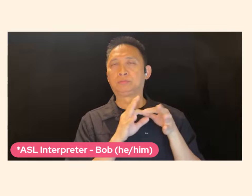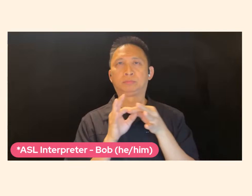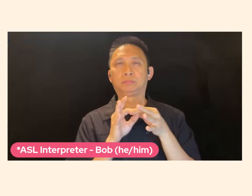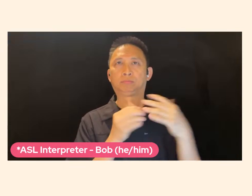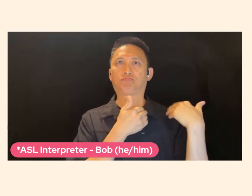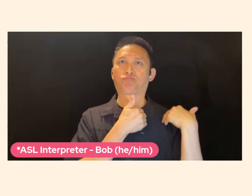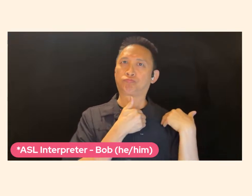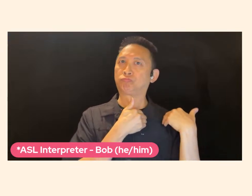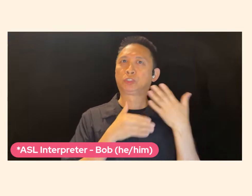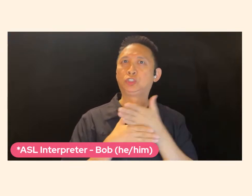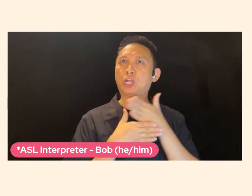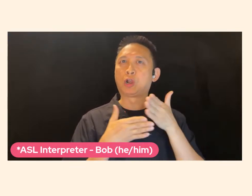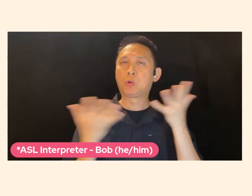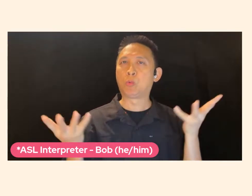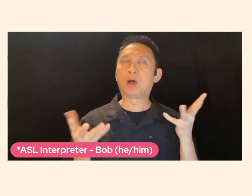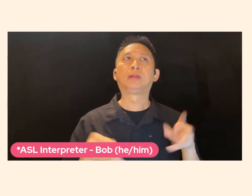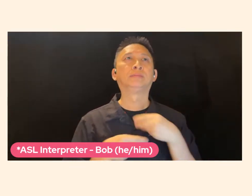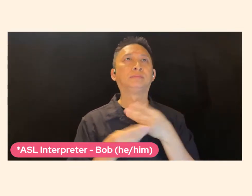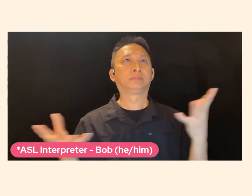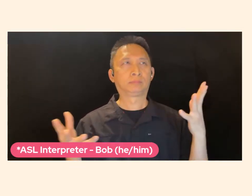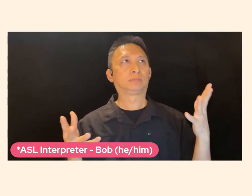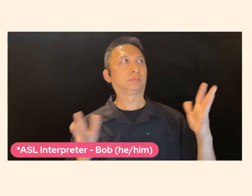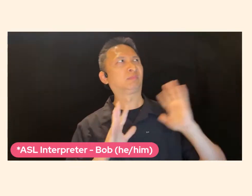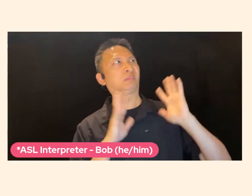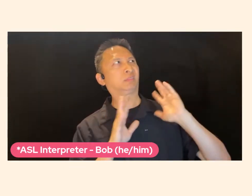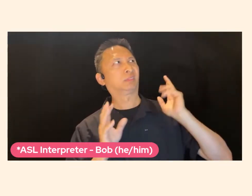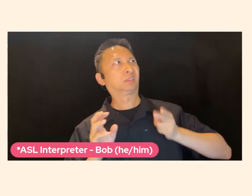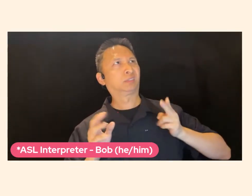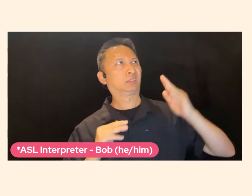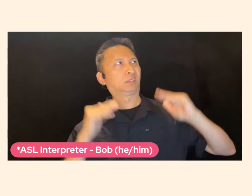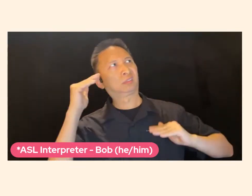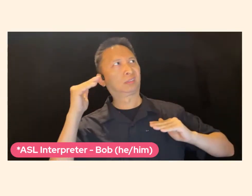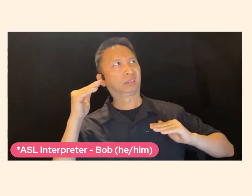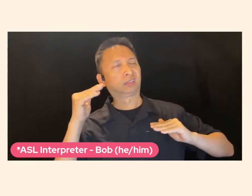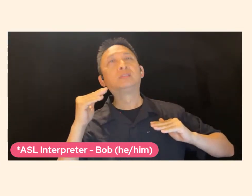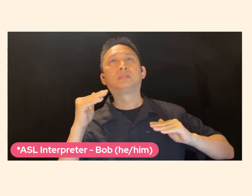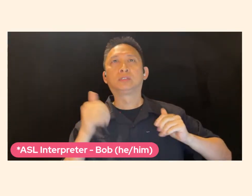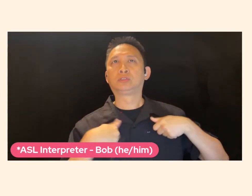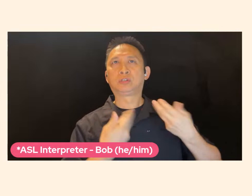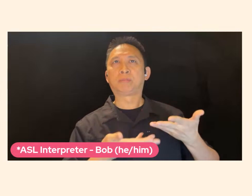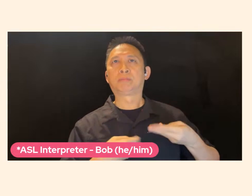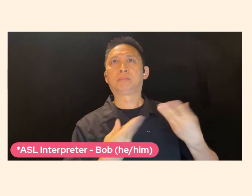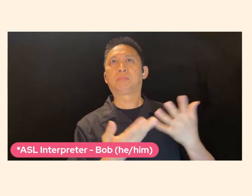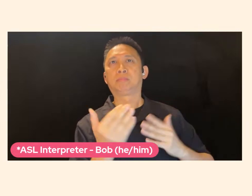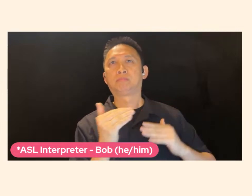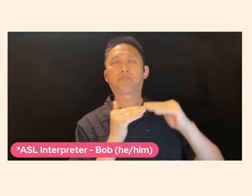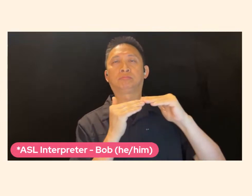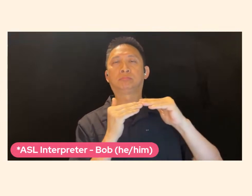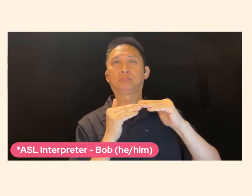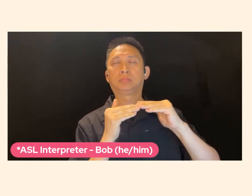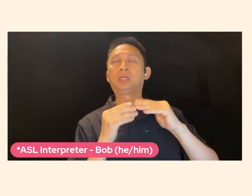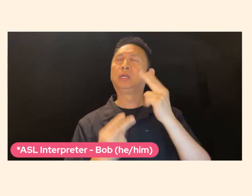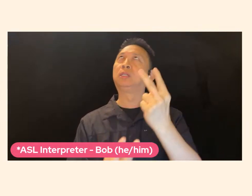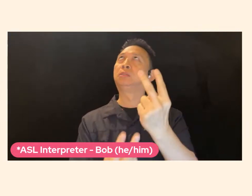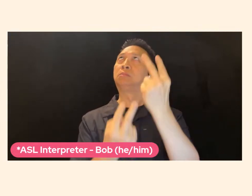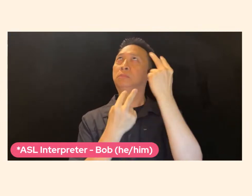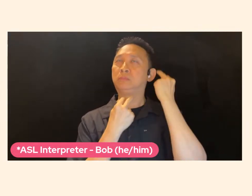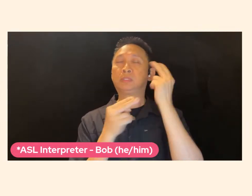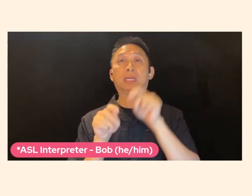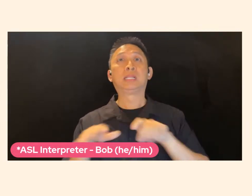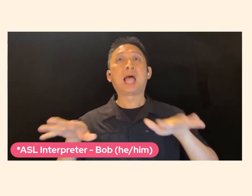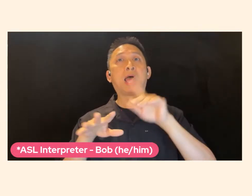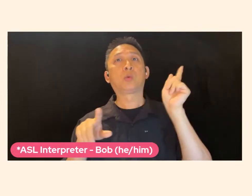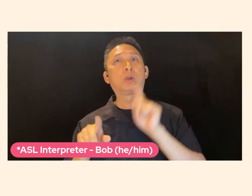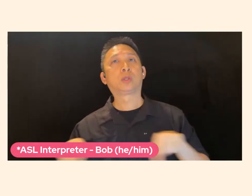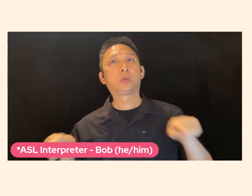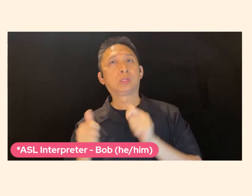to address historical injustices. I encourage you to genuinely reflect on your connection to the land you inhabit and